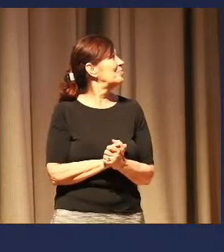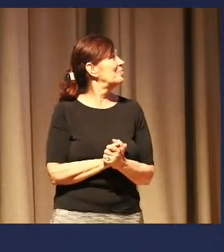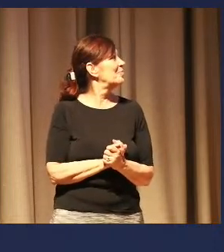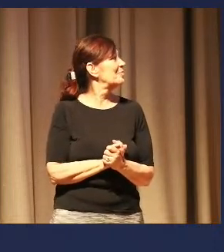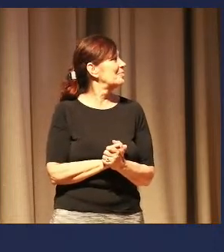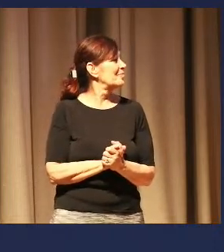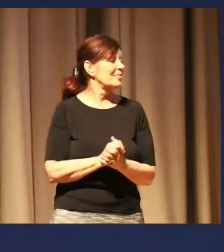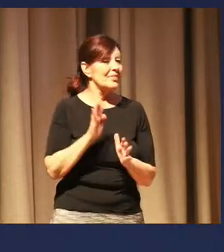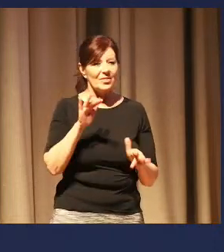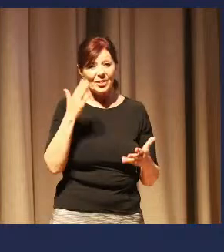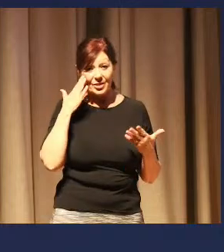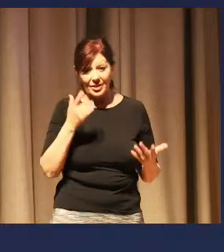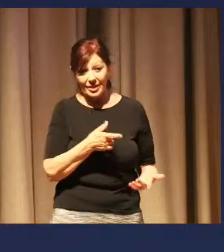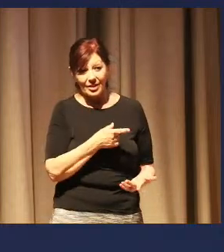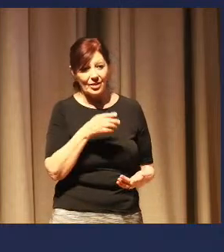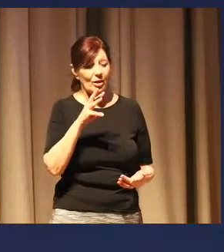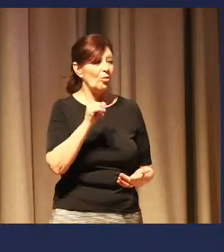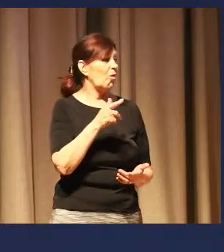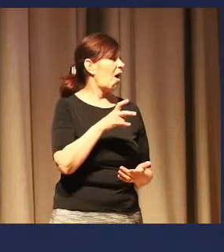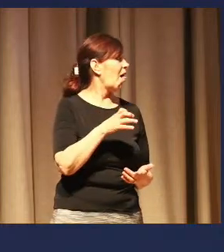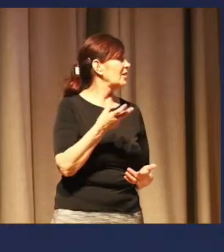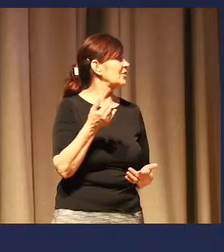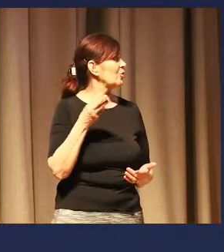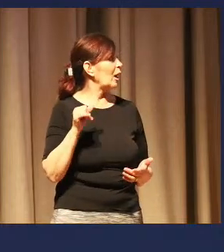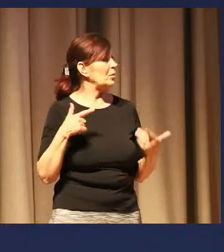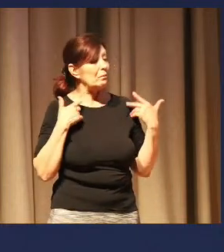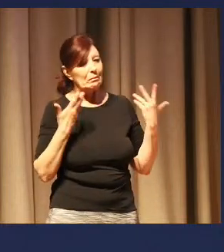For those of you who don't know, that's Wallace and Gromit.